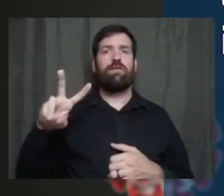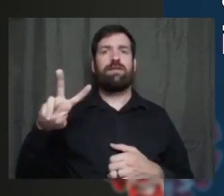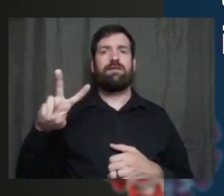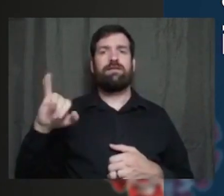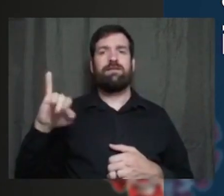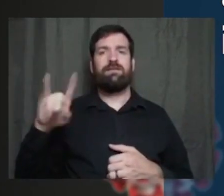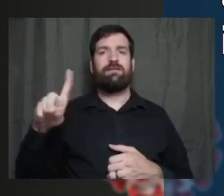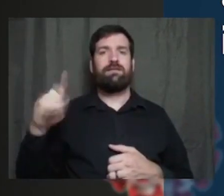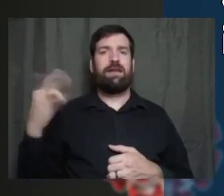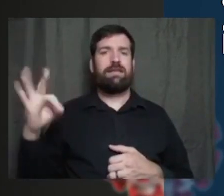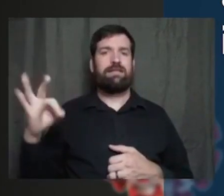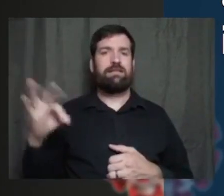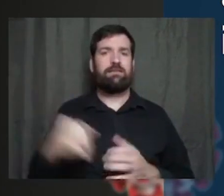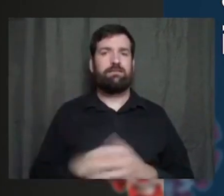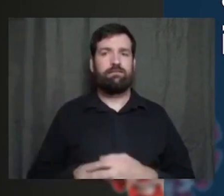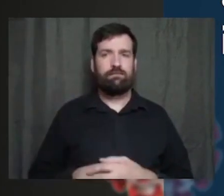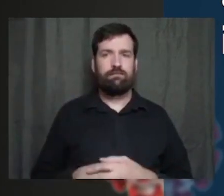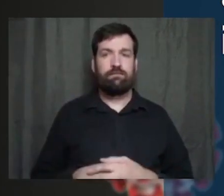Lance?